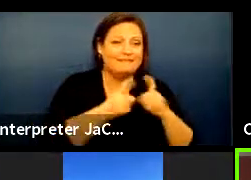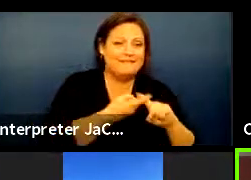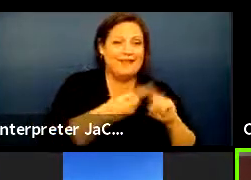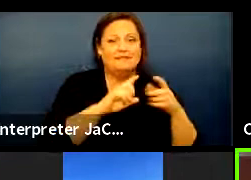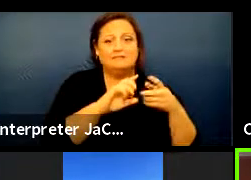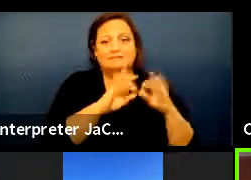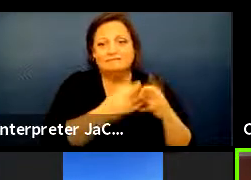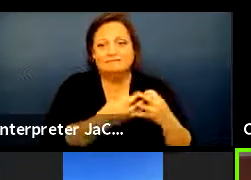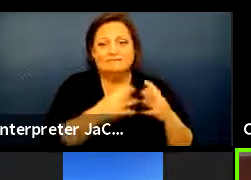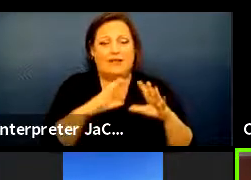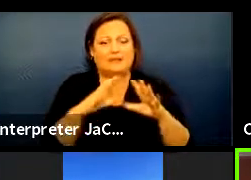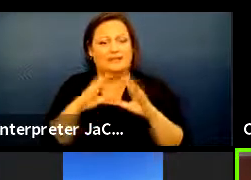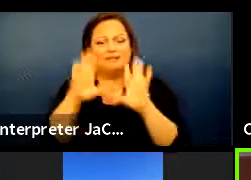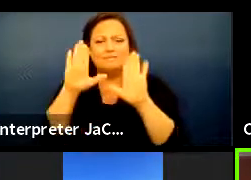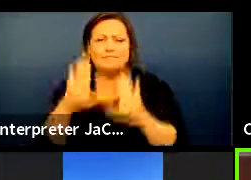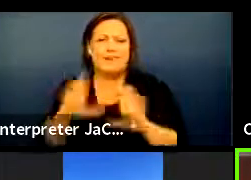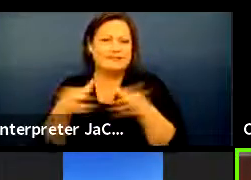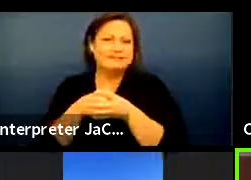well.